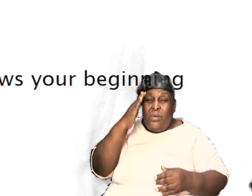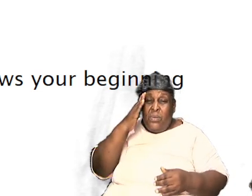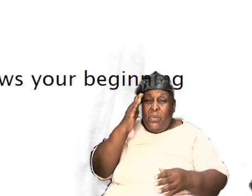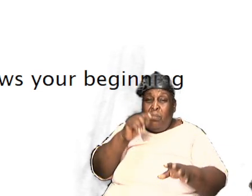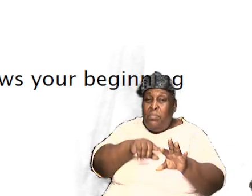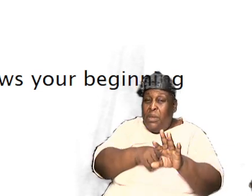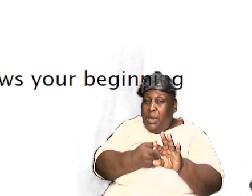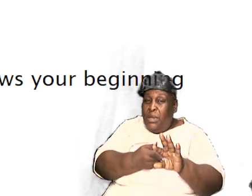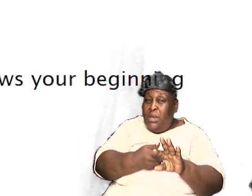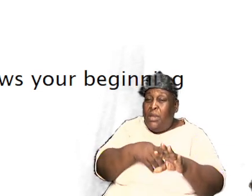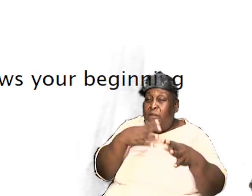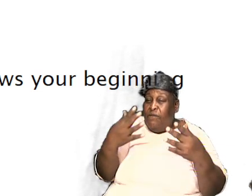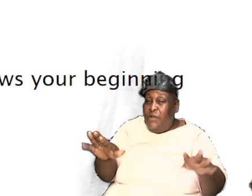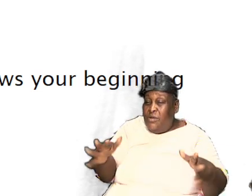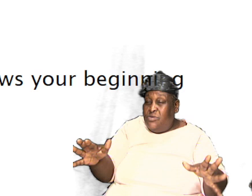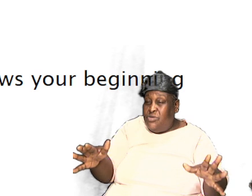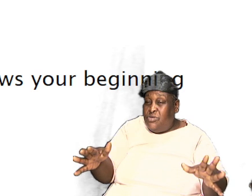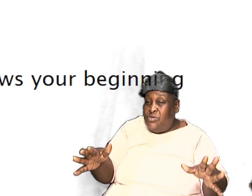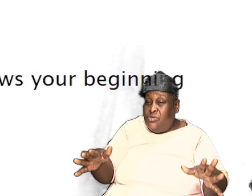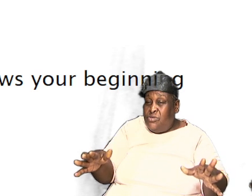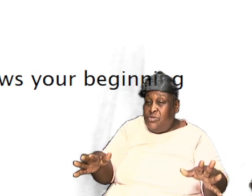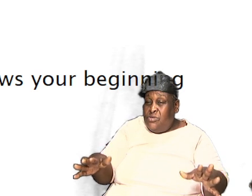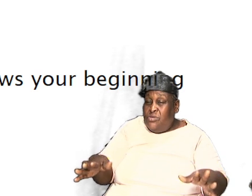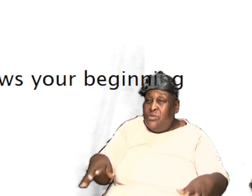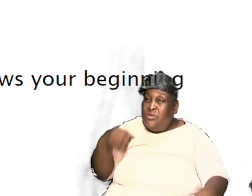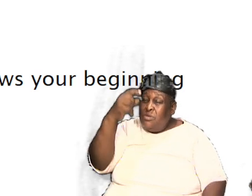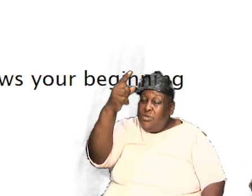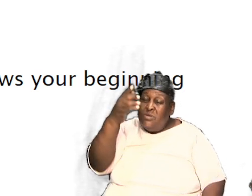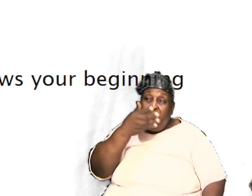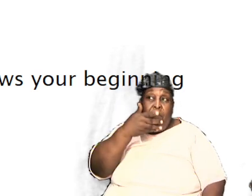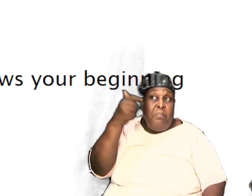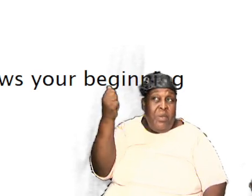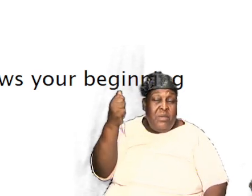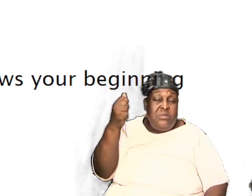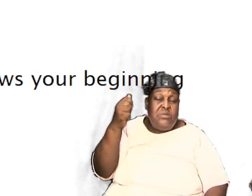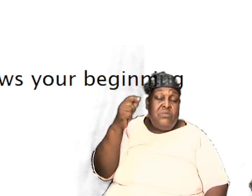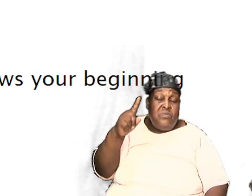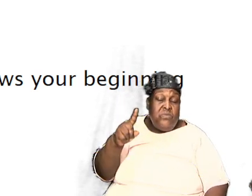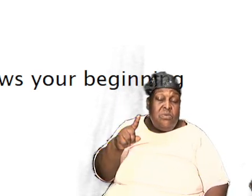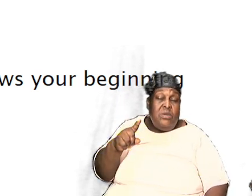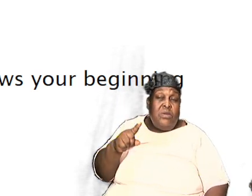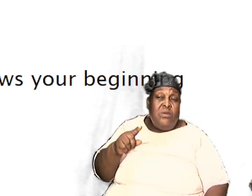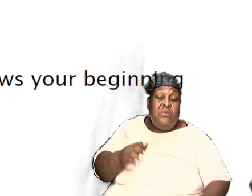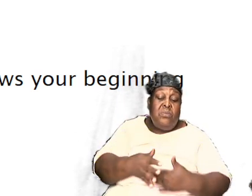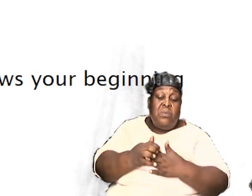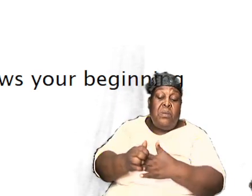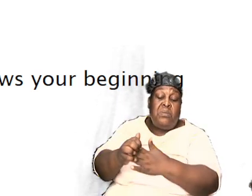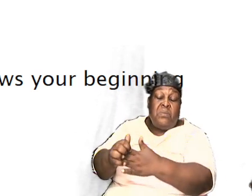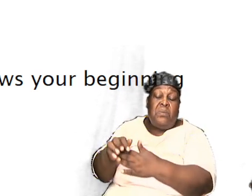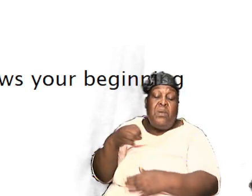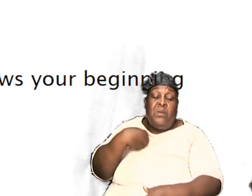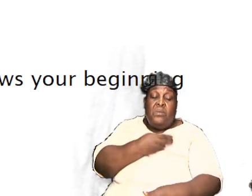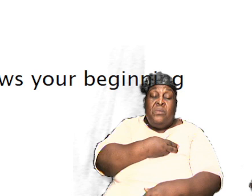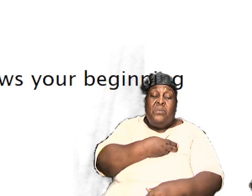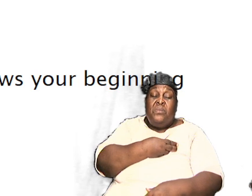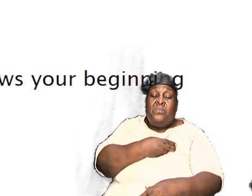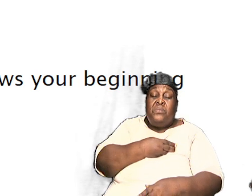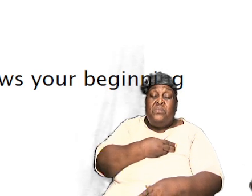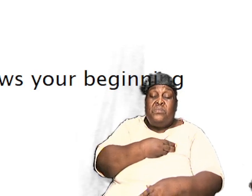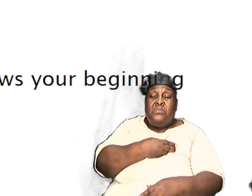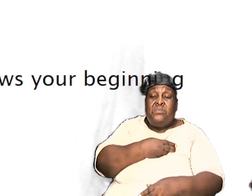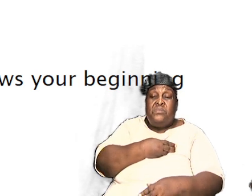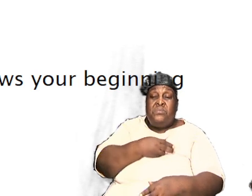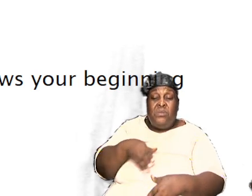And since he knows the beginning from the end, he is the best one to guide us, you know, along the path. So let us